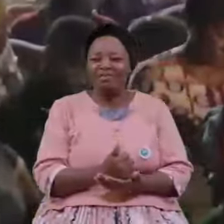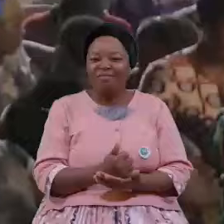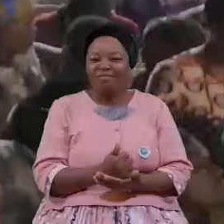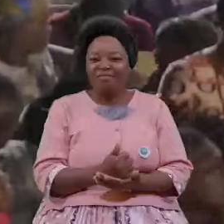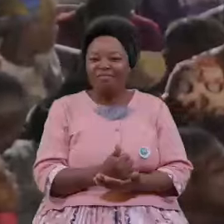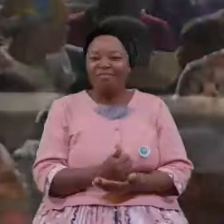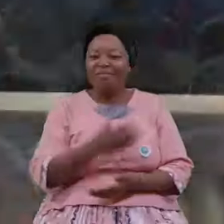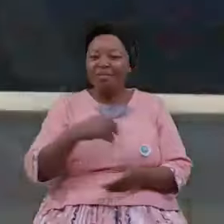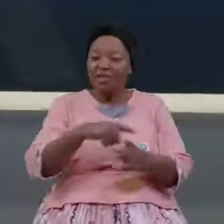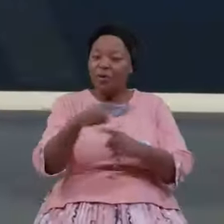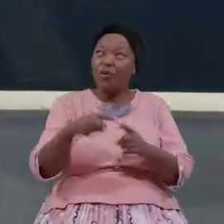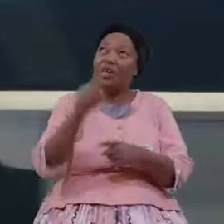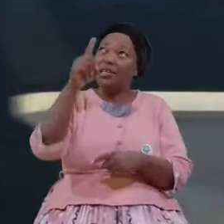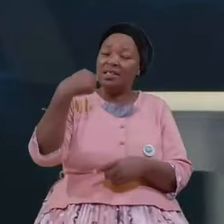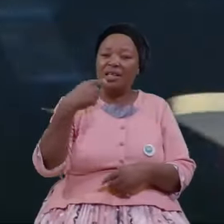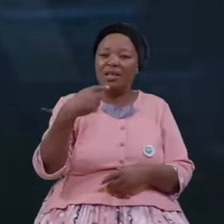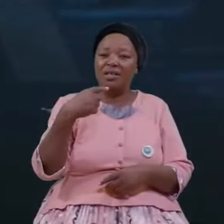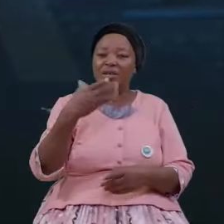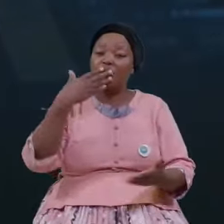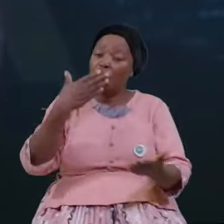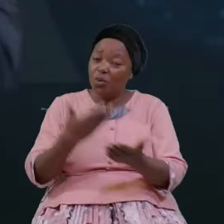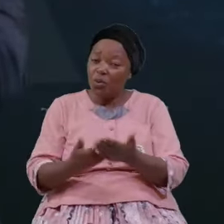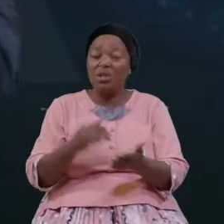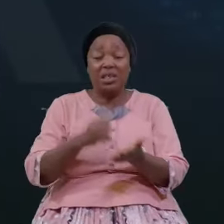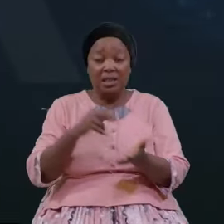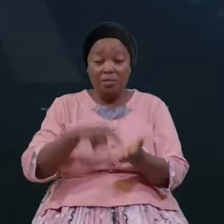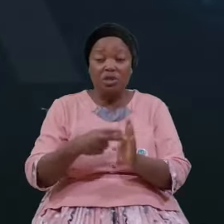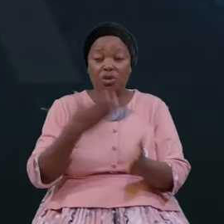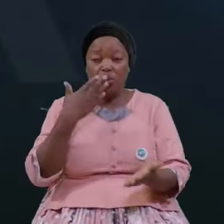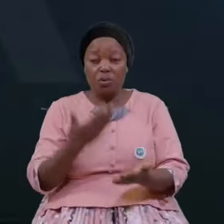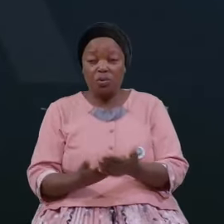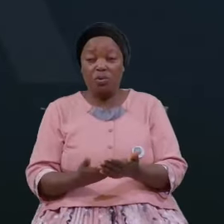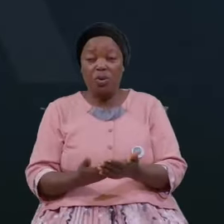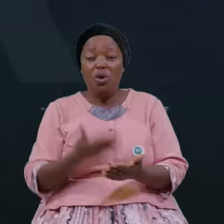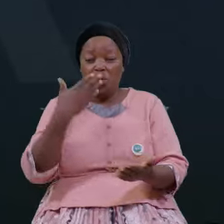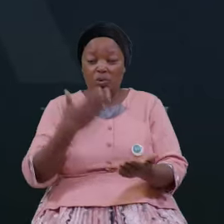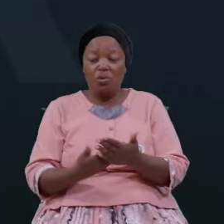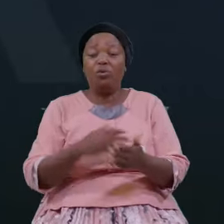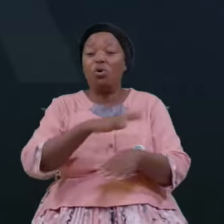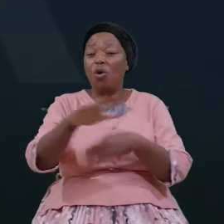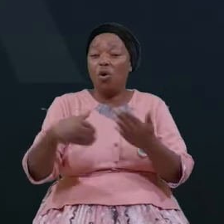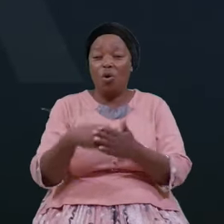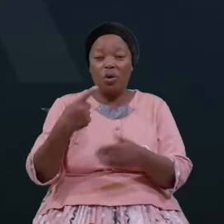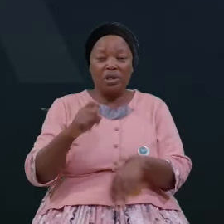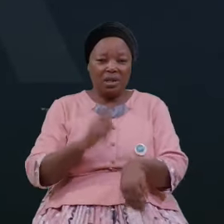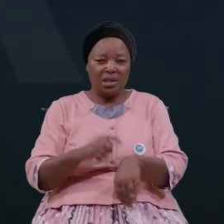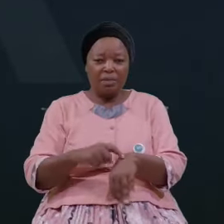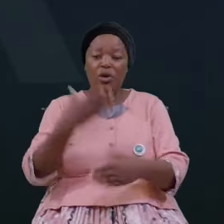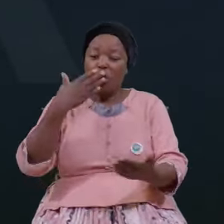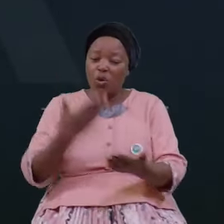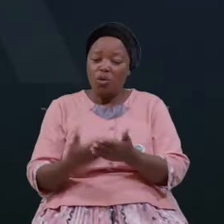says good, it means good. Good all the time. Good to every